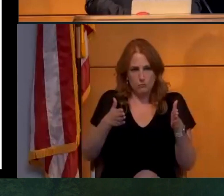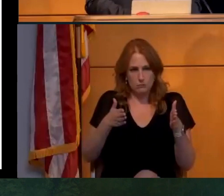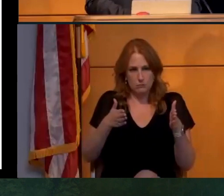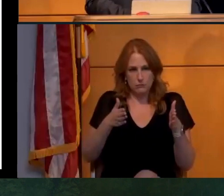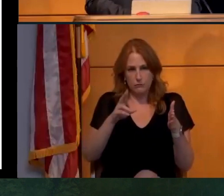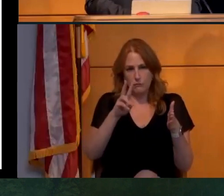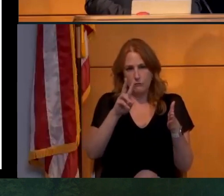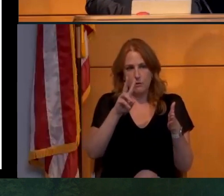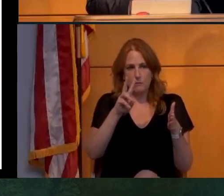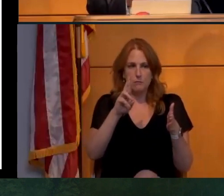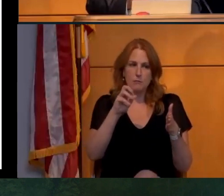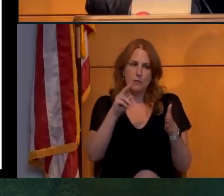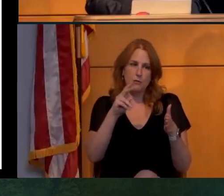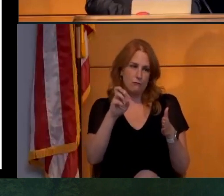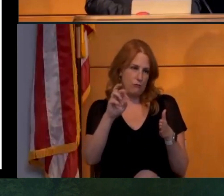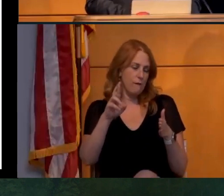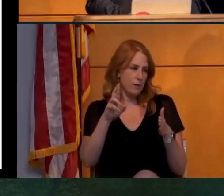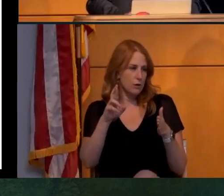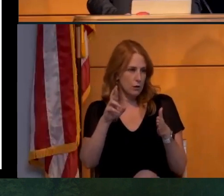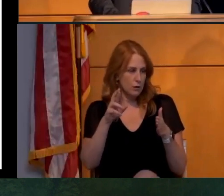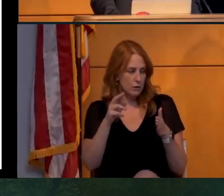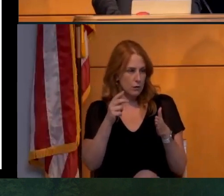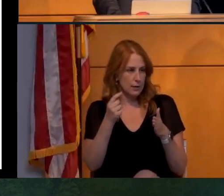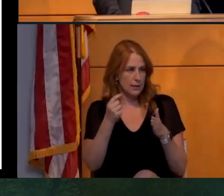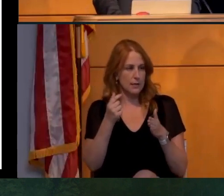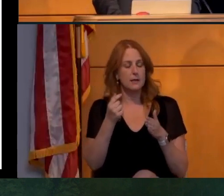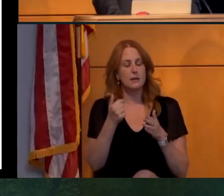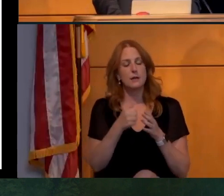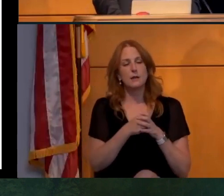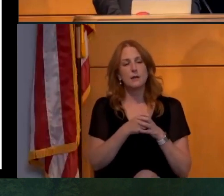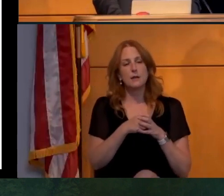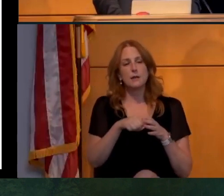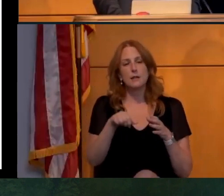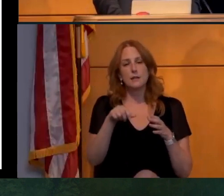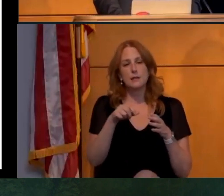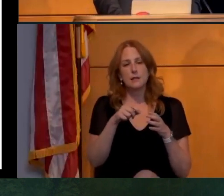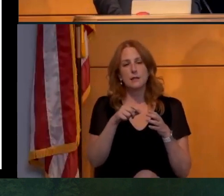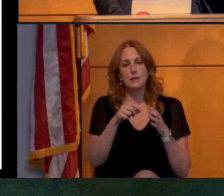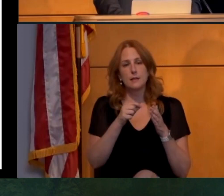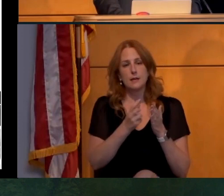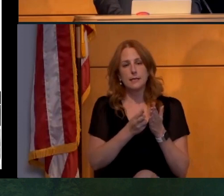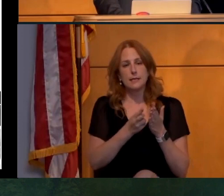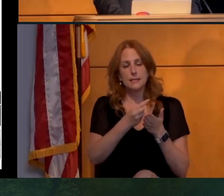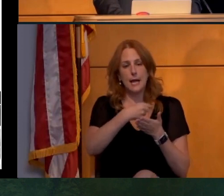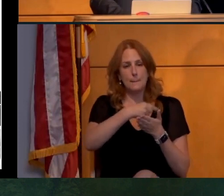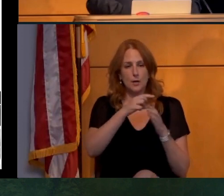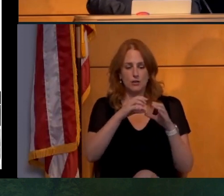rover itself. The bit diameter is 1 inch or 25 millimeters.